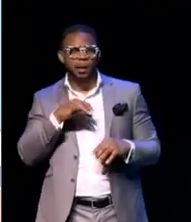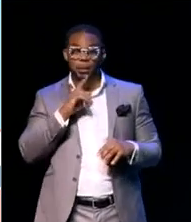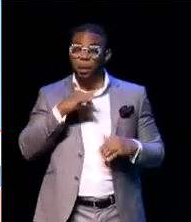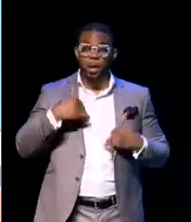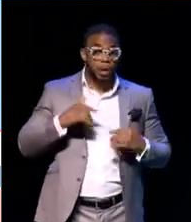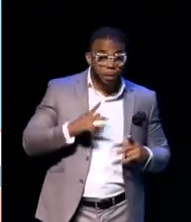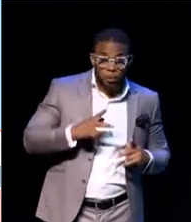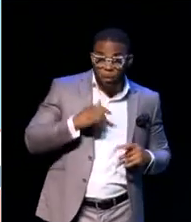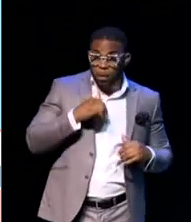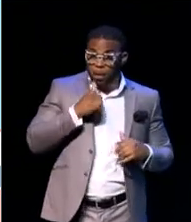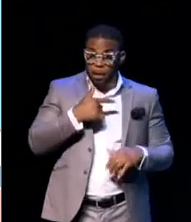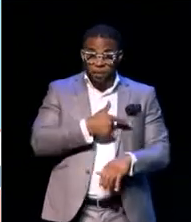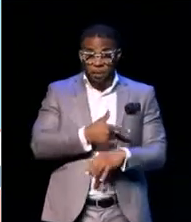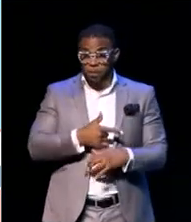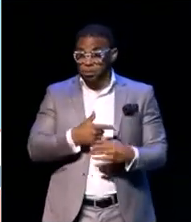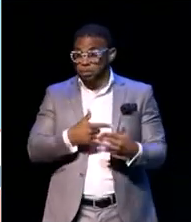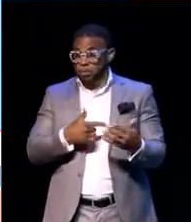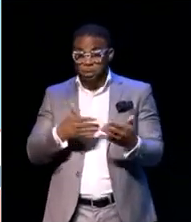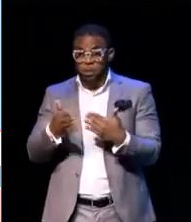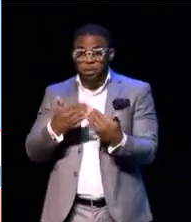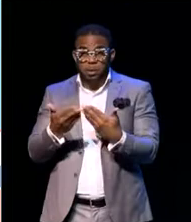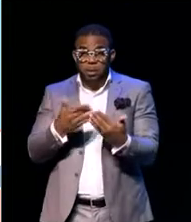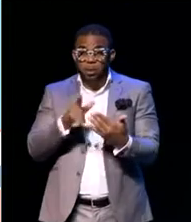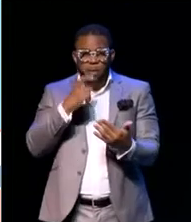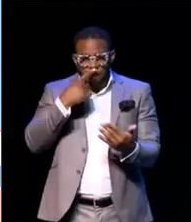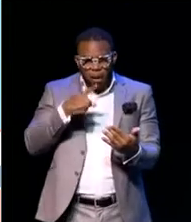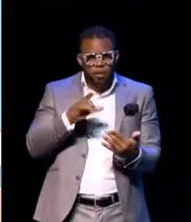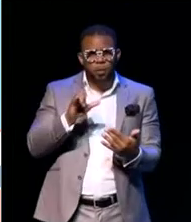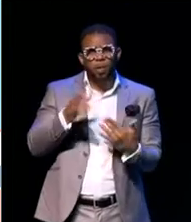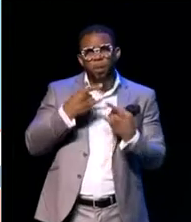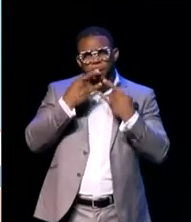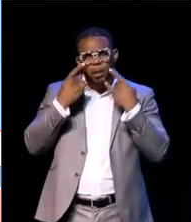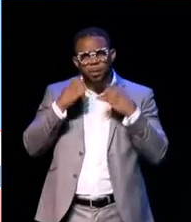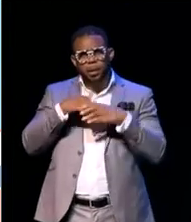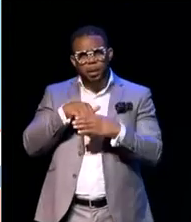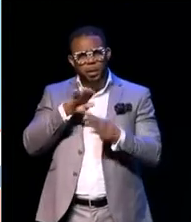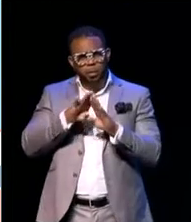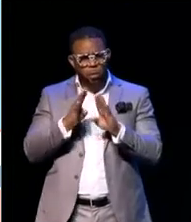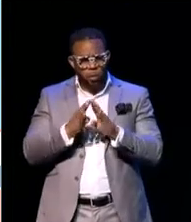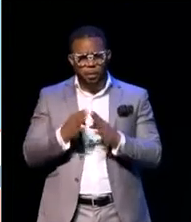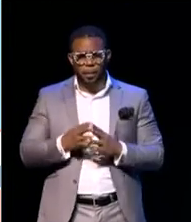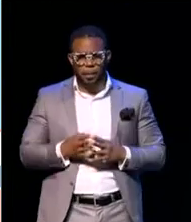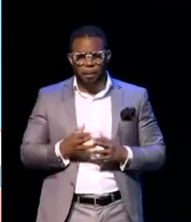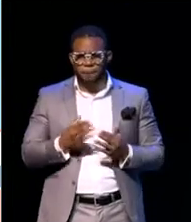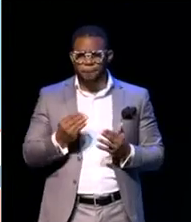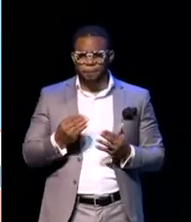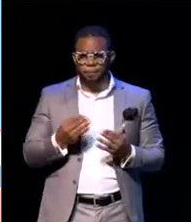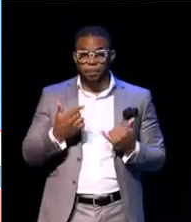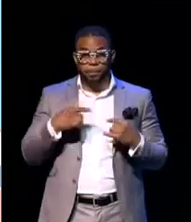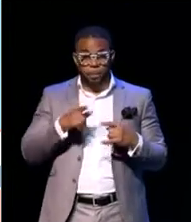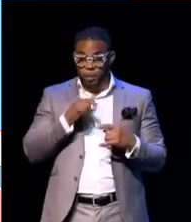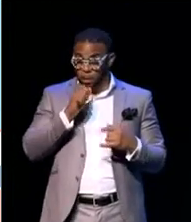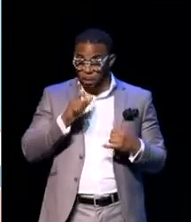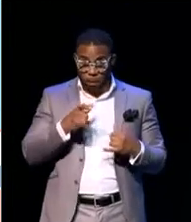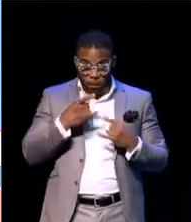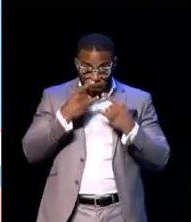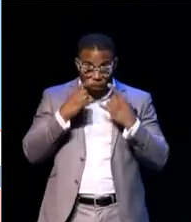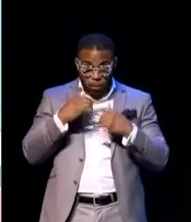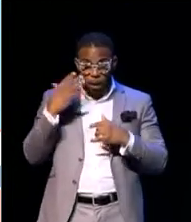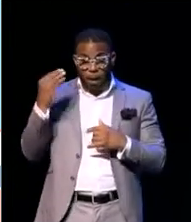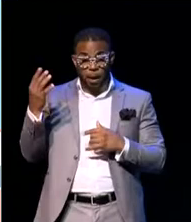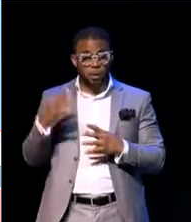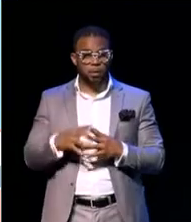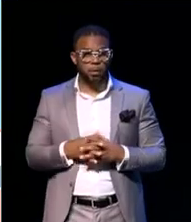about young people who are not vaccinated. So you want to be mindful to wear a mask when you're indoors. And while you don't have to wear one when